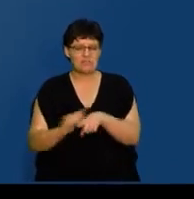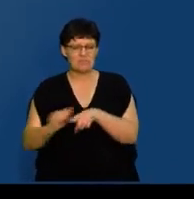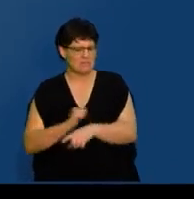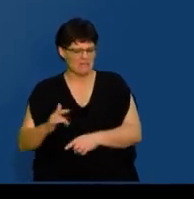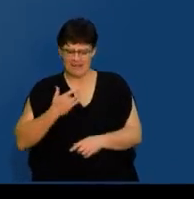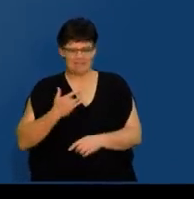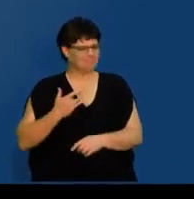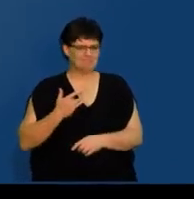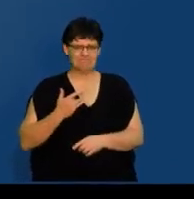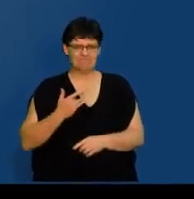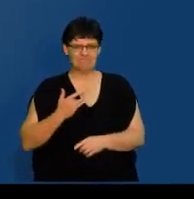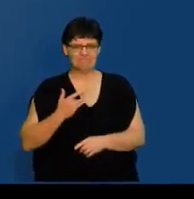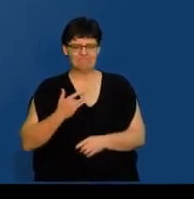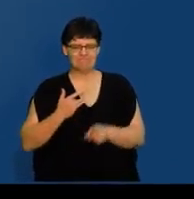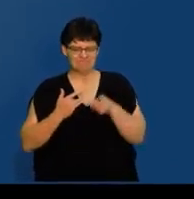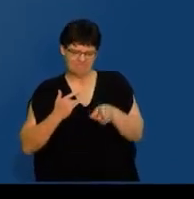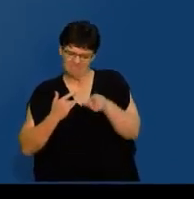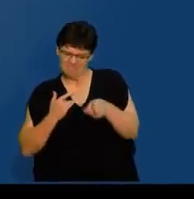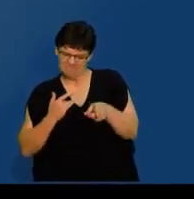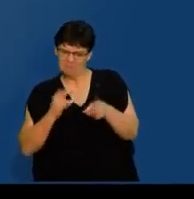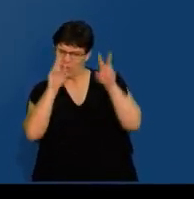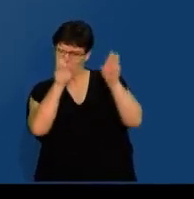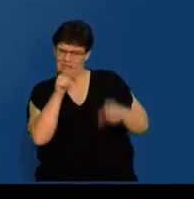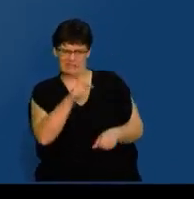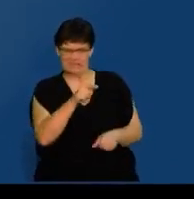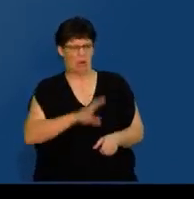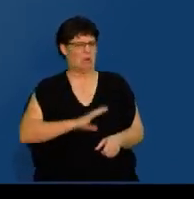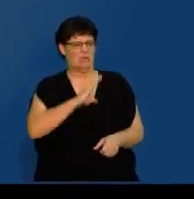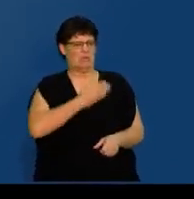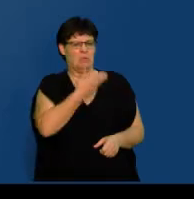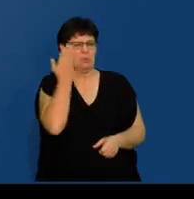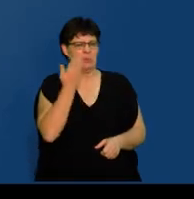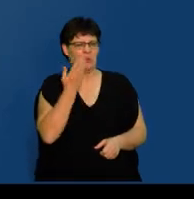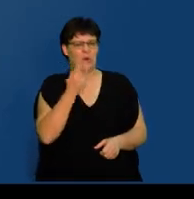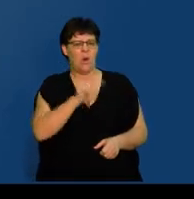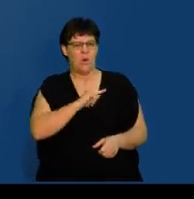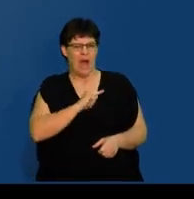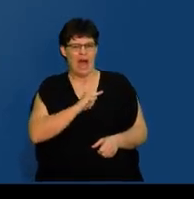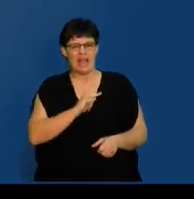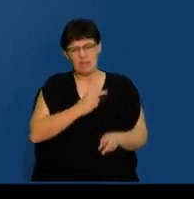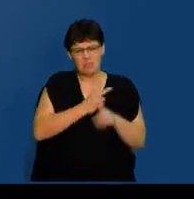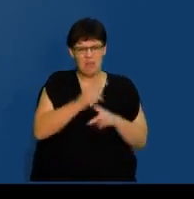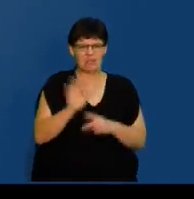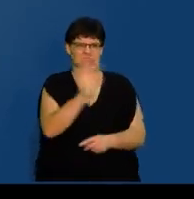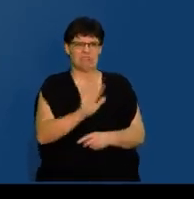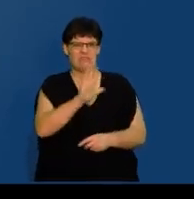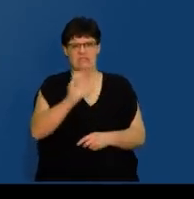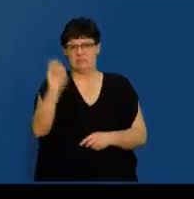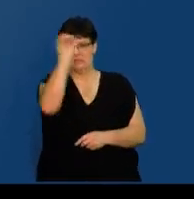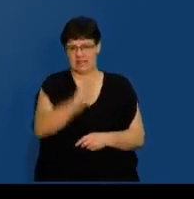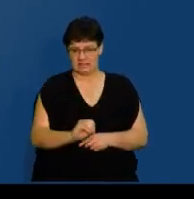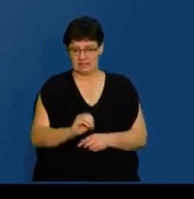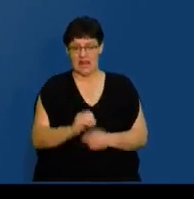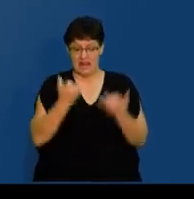feel that you are not confident enough because you might be only 50% prepared. That will give you